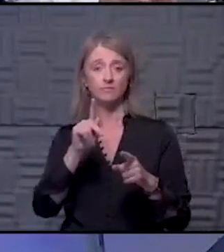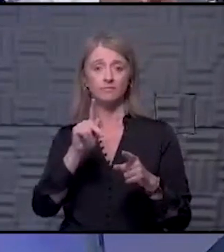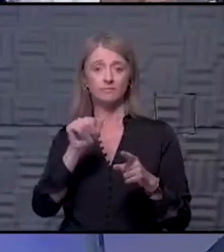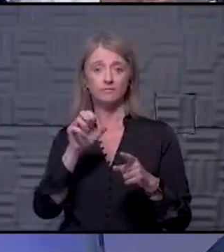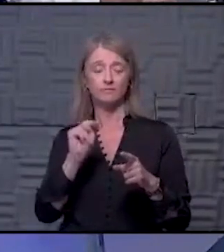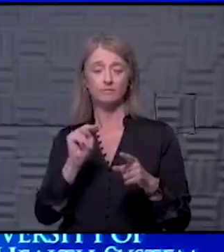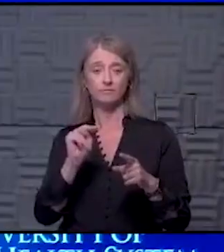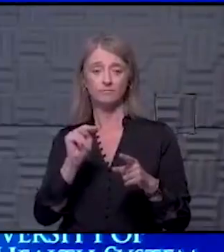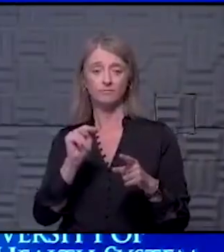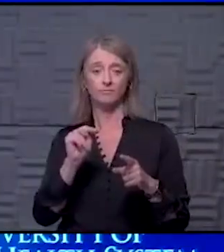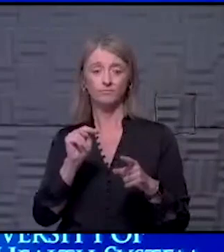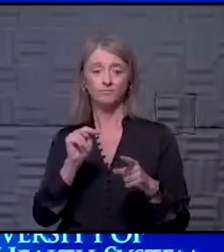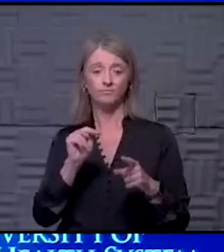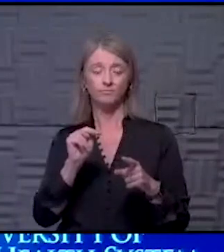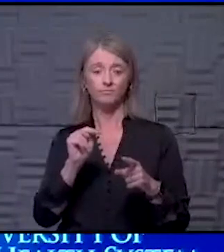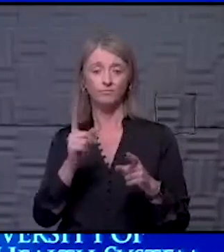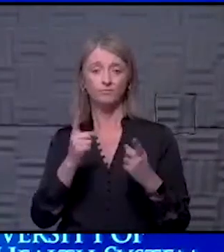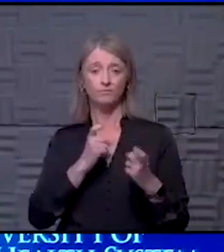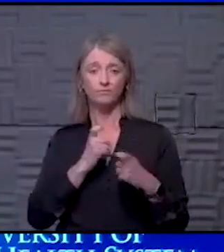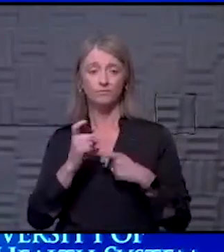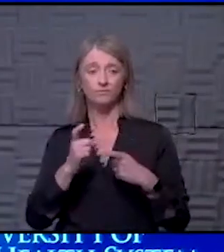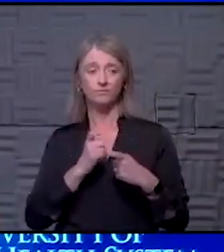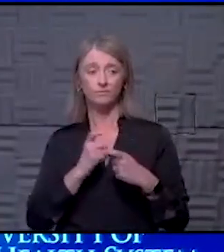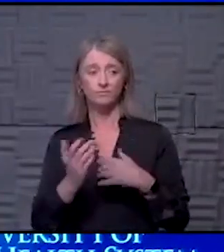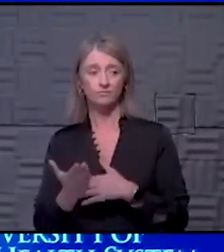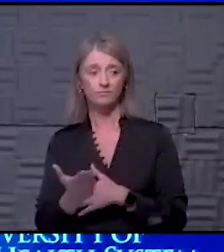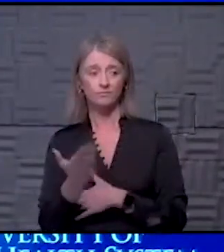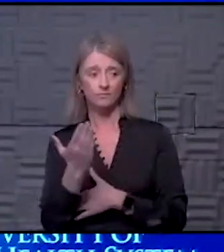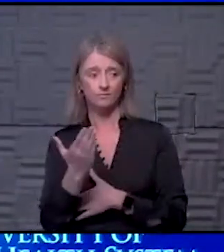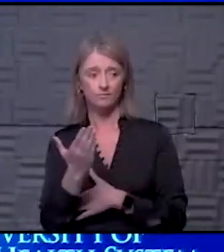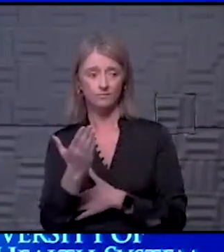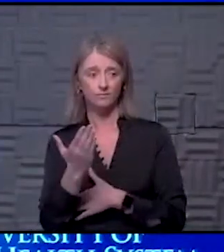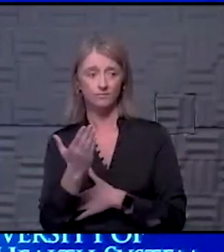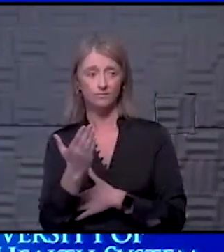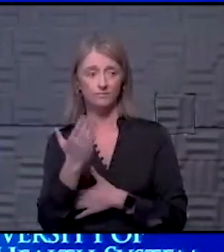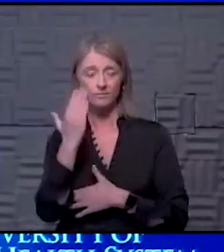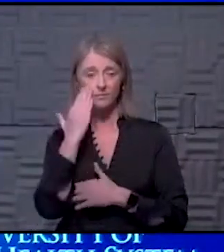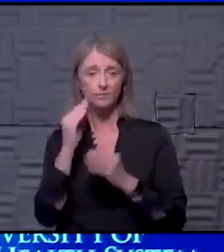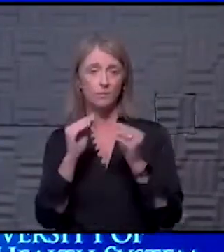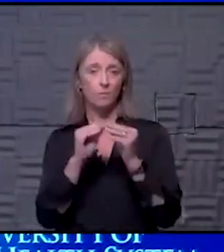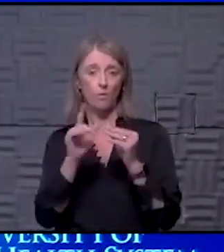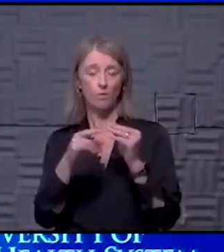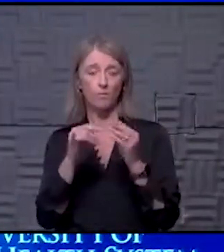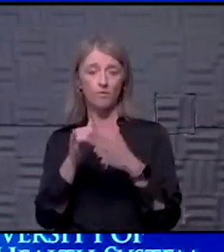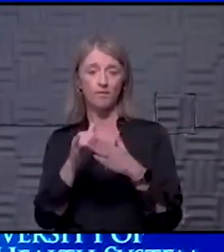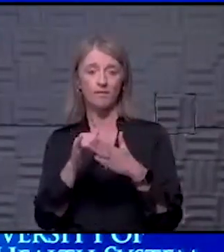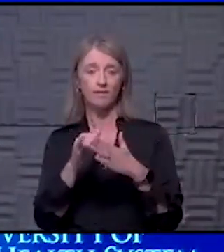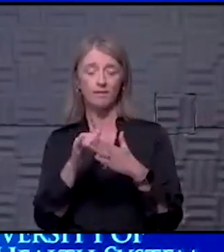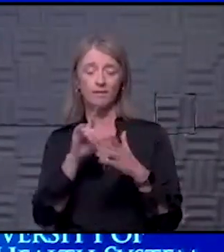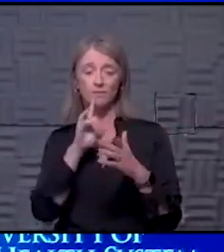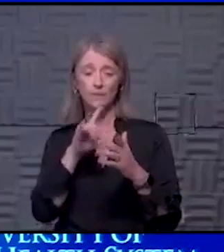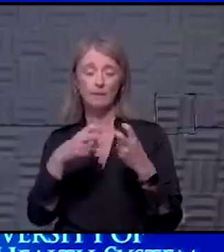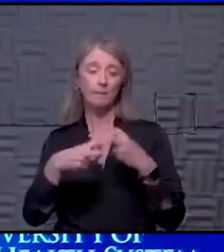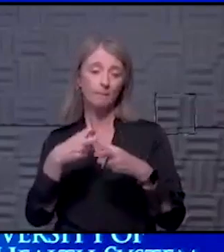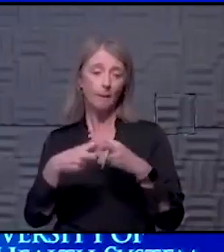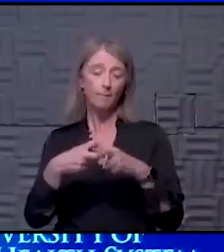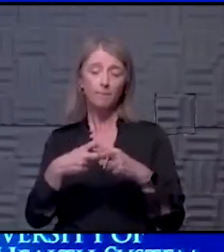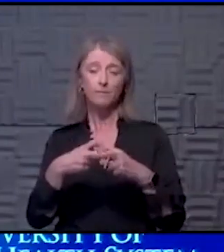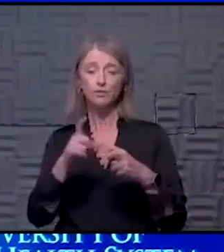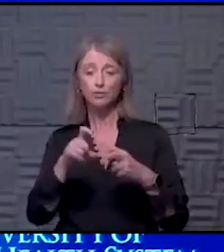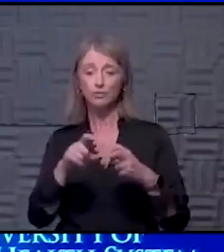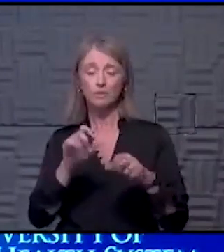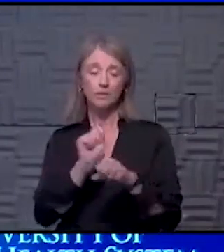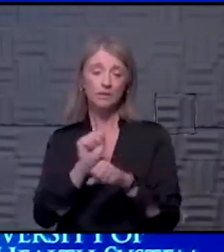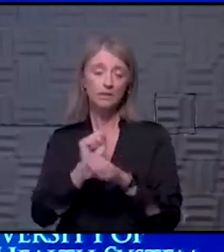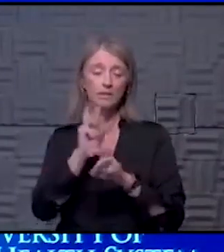And the questions this morning have been, to me at least, do you know any more about this? And is anaphylaxis really a problem? And, should